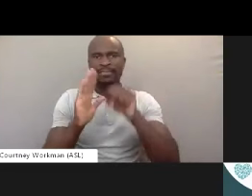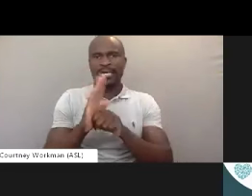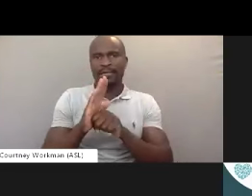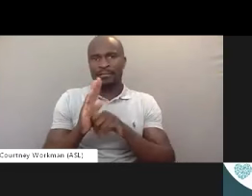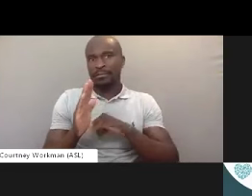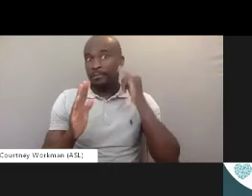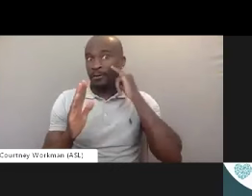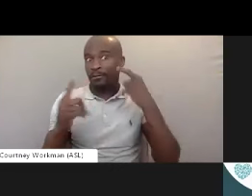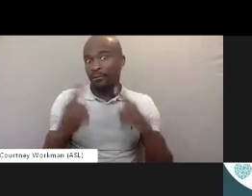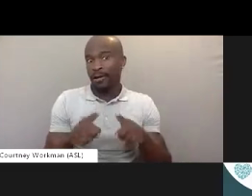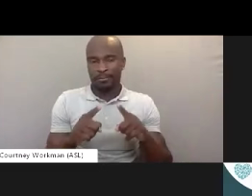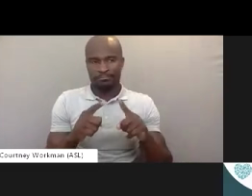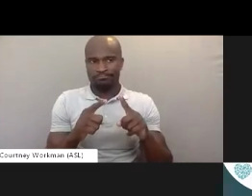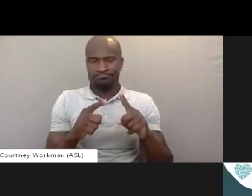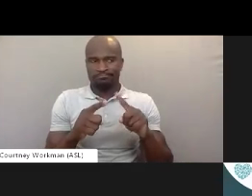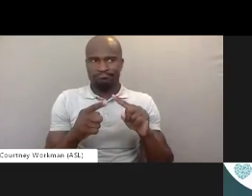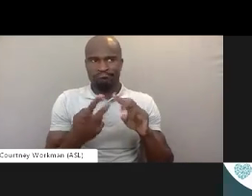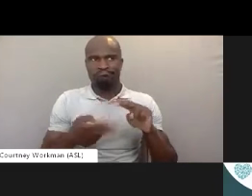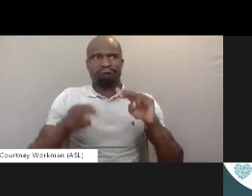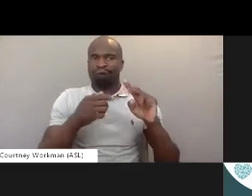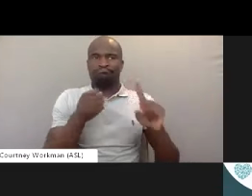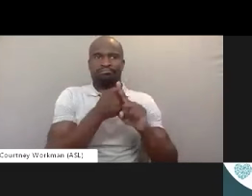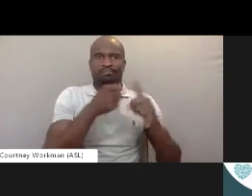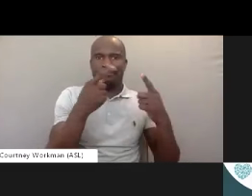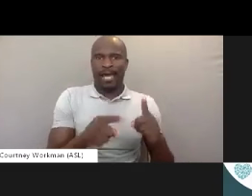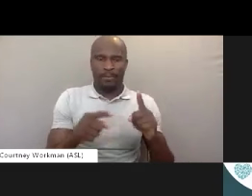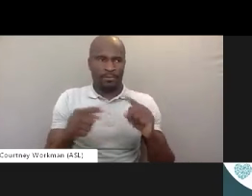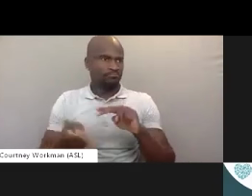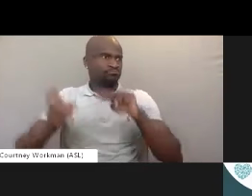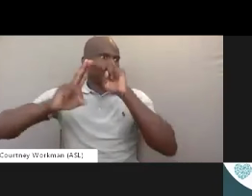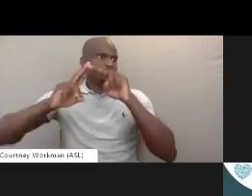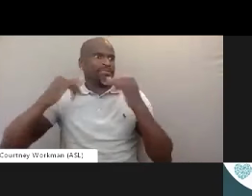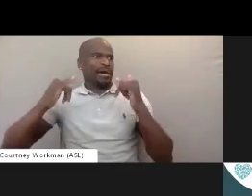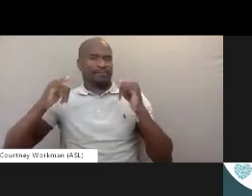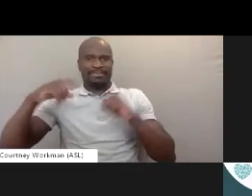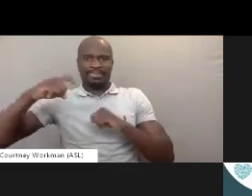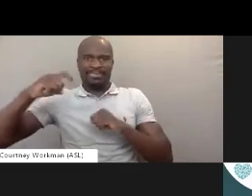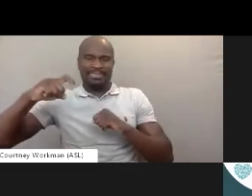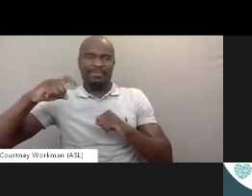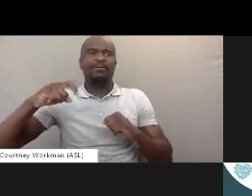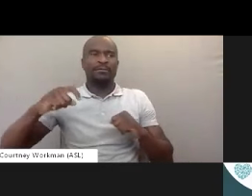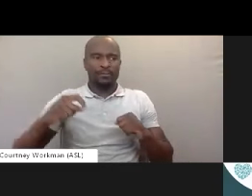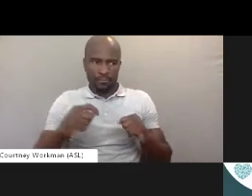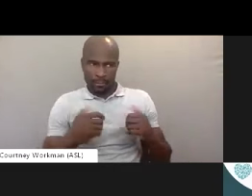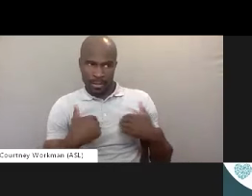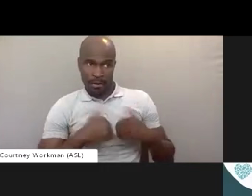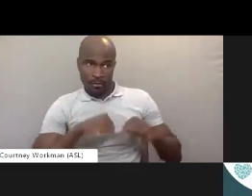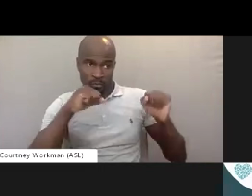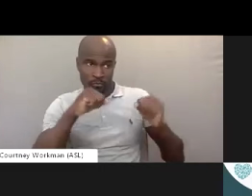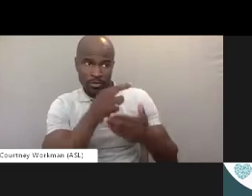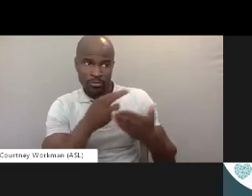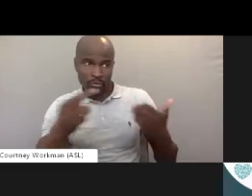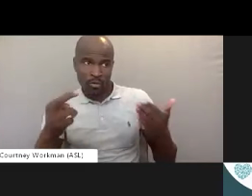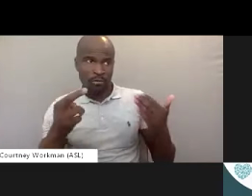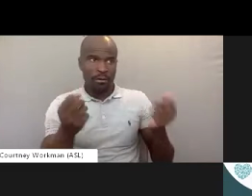be a surge capacity for a mass violence incident, what are the resources? What does that look like?